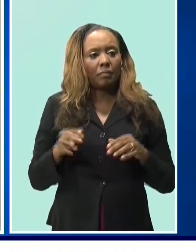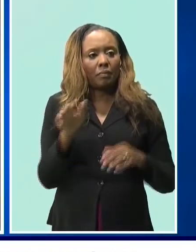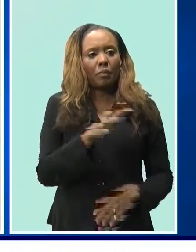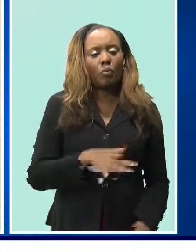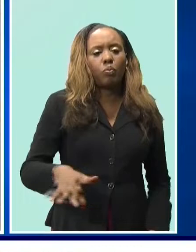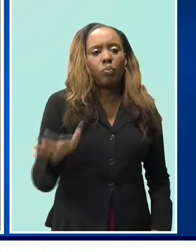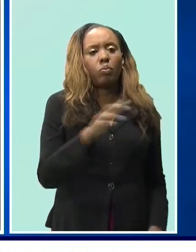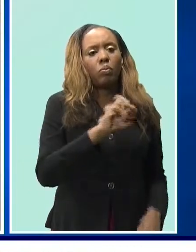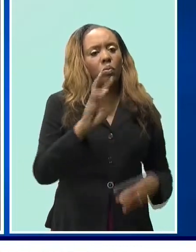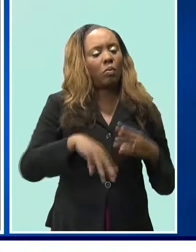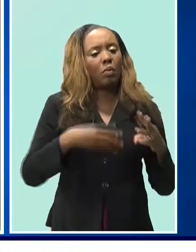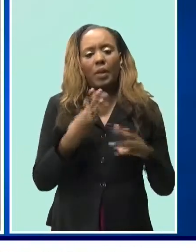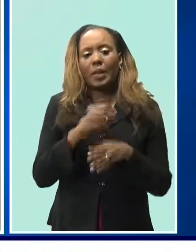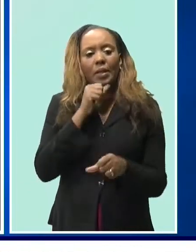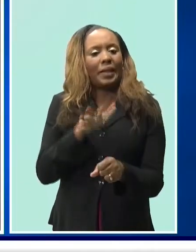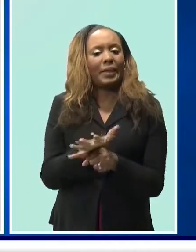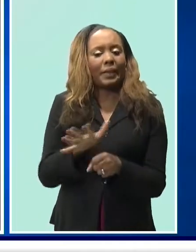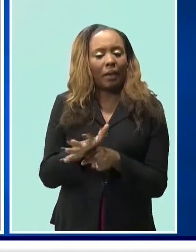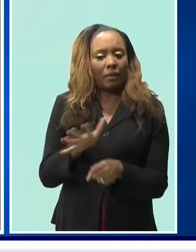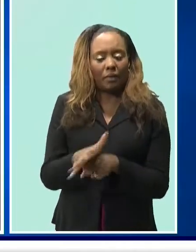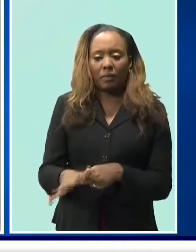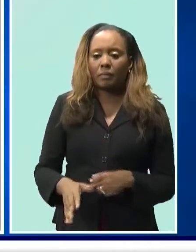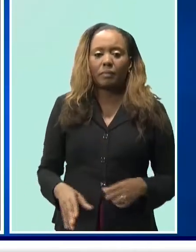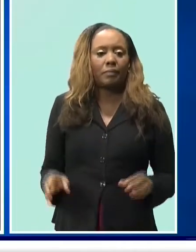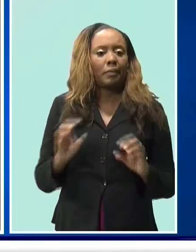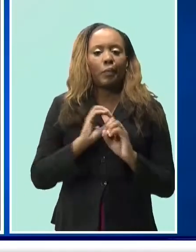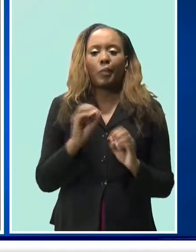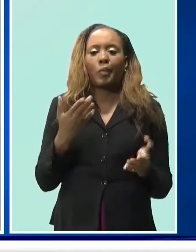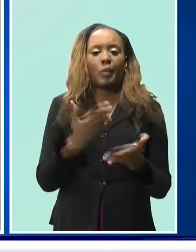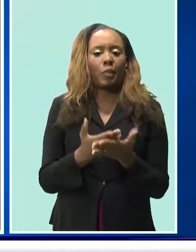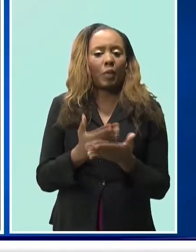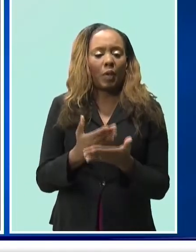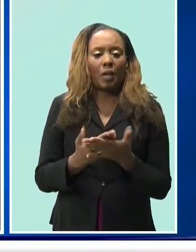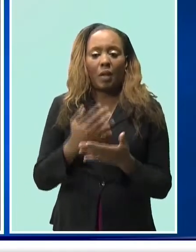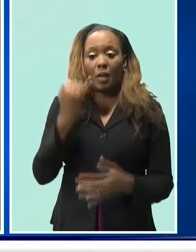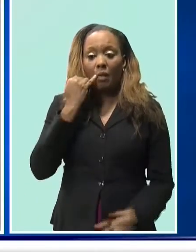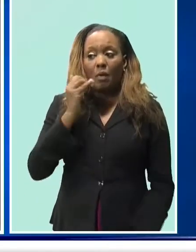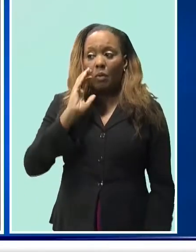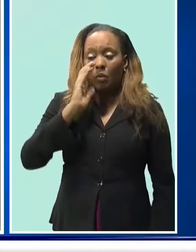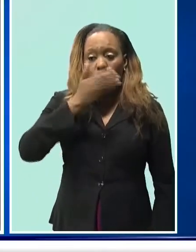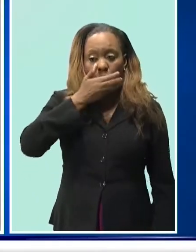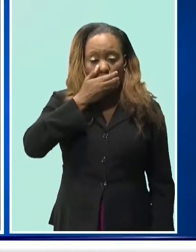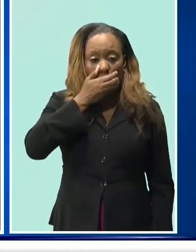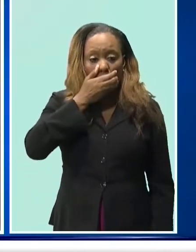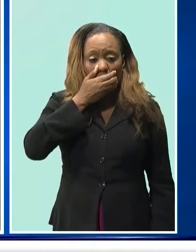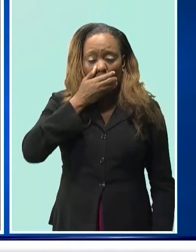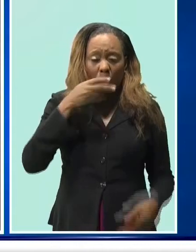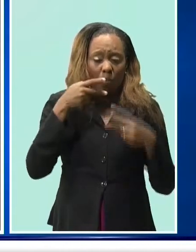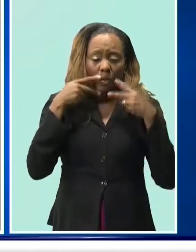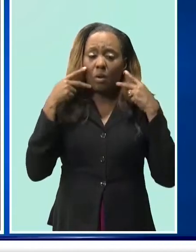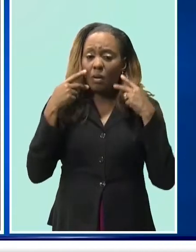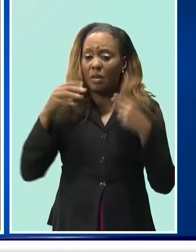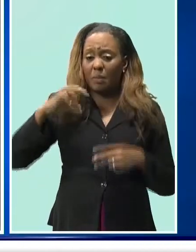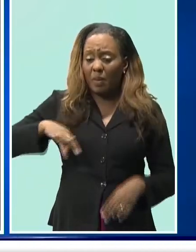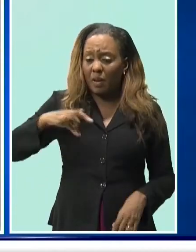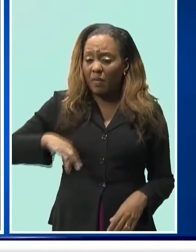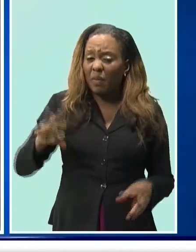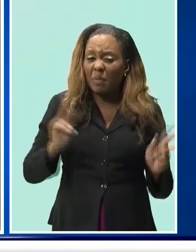of such masks. And there's no evidence to suggest that the wearing of such masks is of any benefit to the general